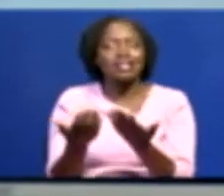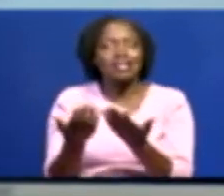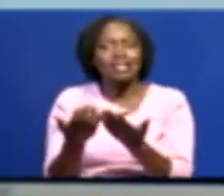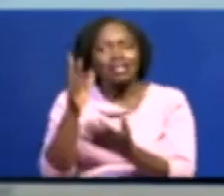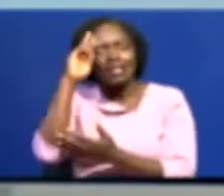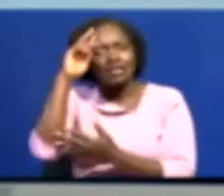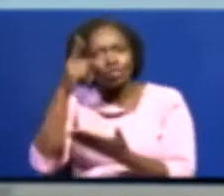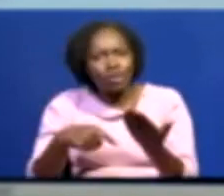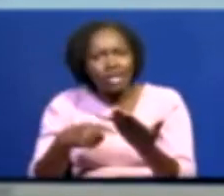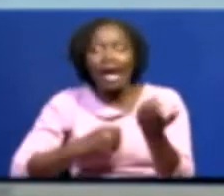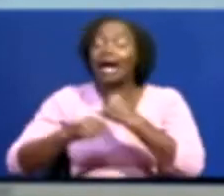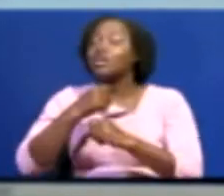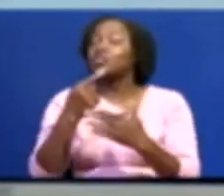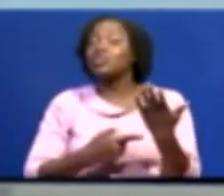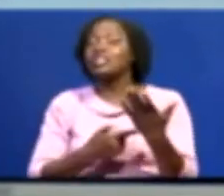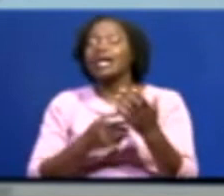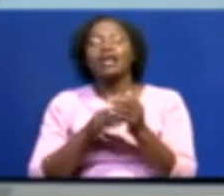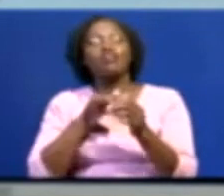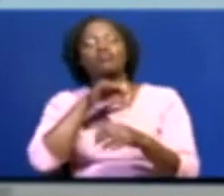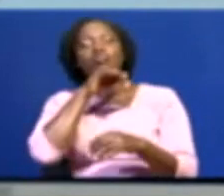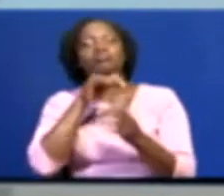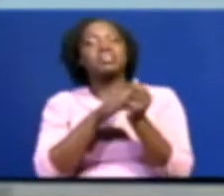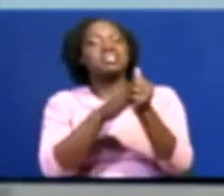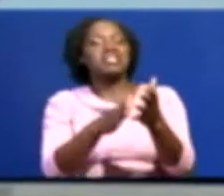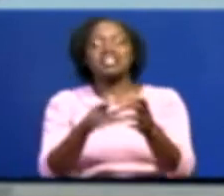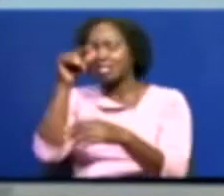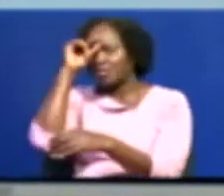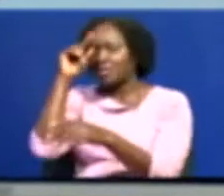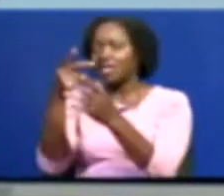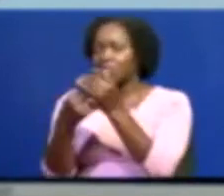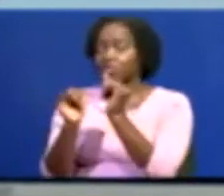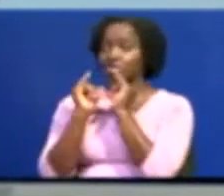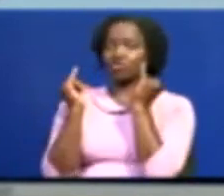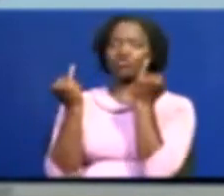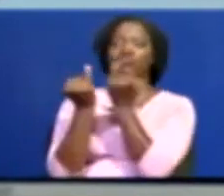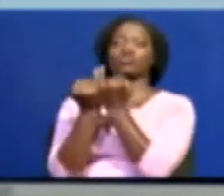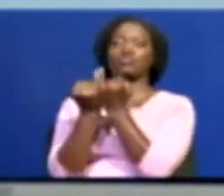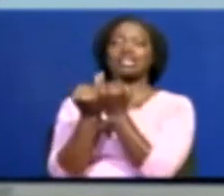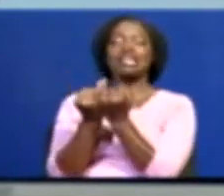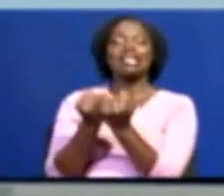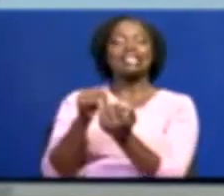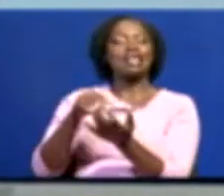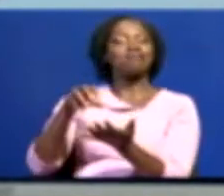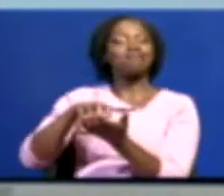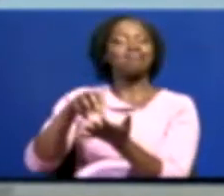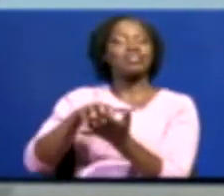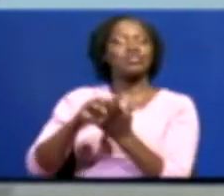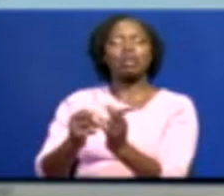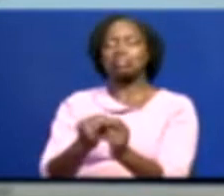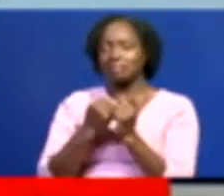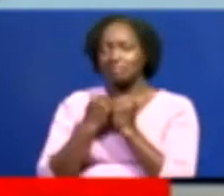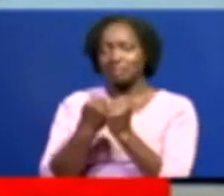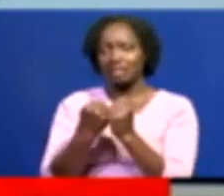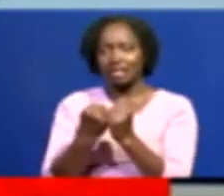cause of action from the Azimio leaders as well as the government, as both institutions have maintained their stance. But before we